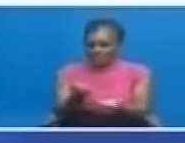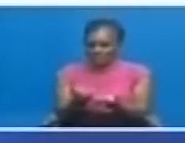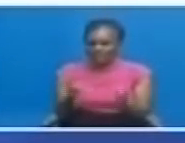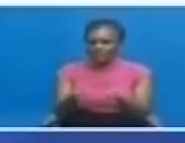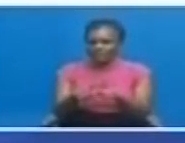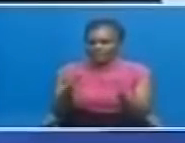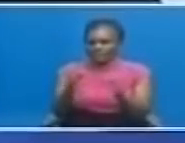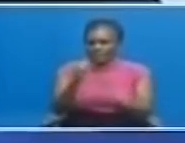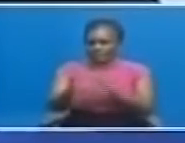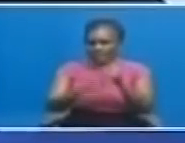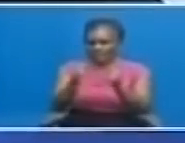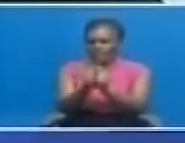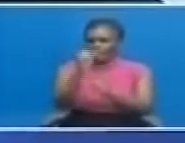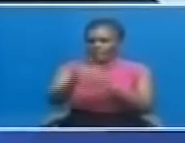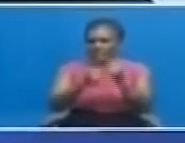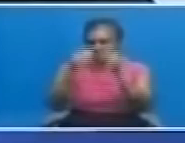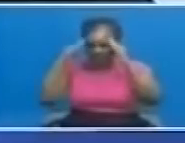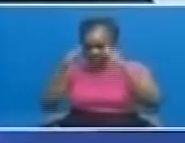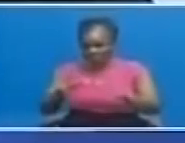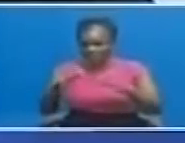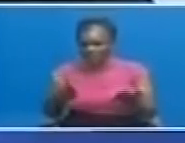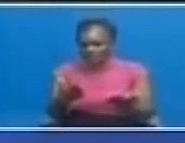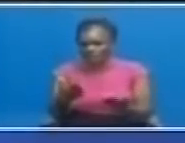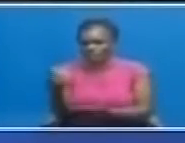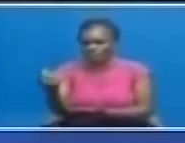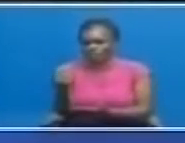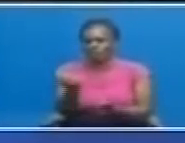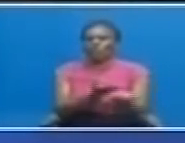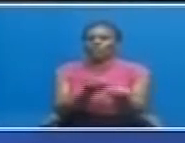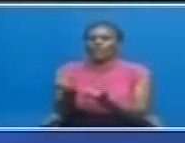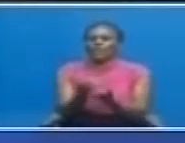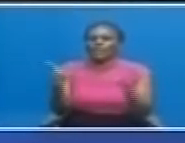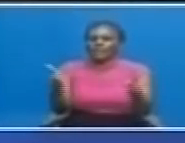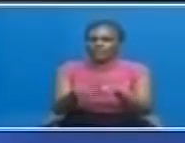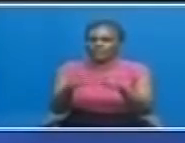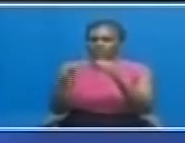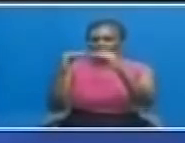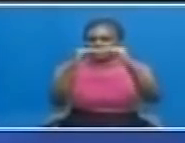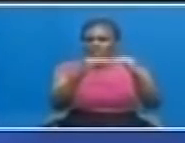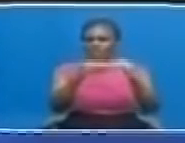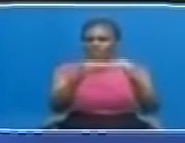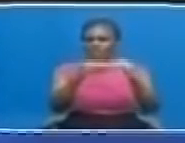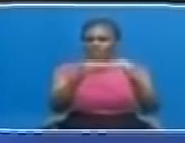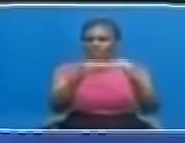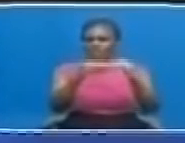its 10-year stay in the country has been focused on retail and SME banking, similar to that of Equity Bank.